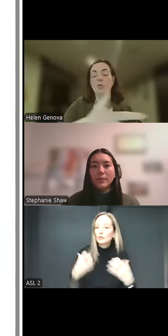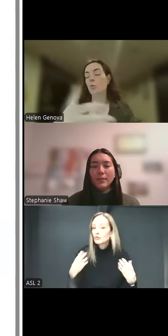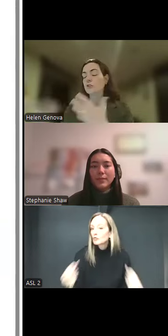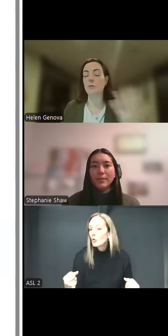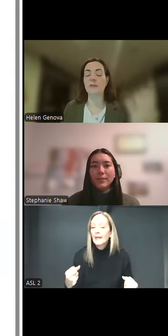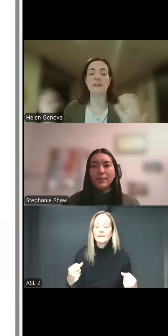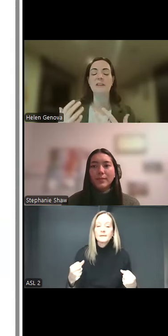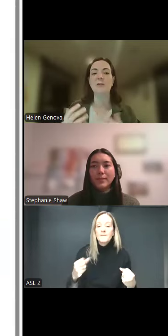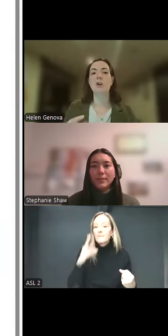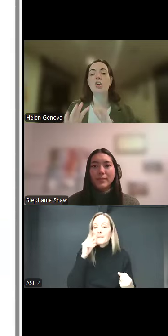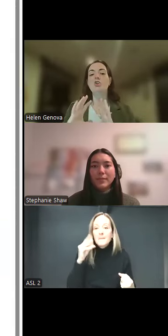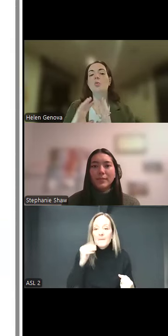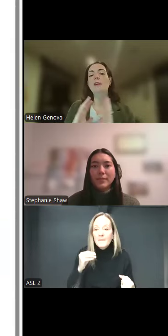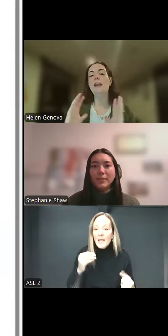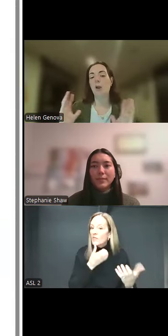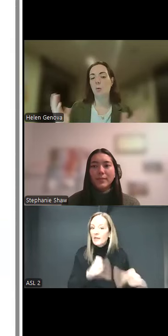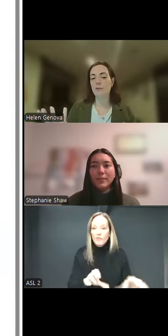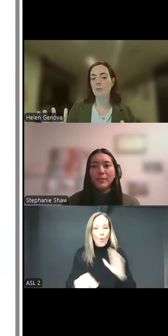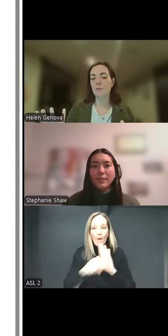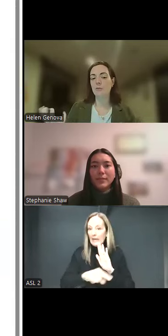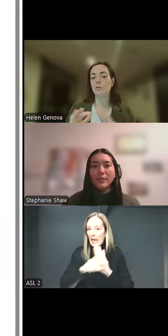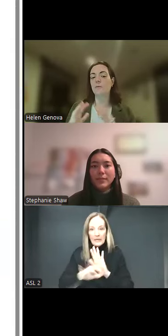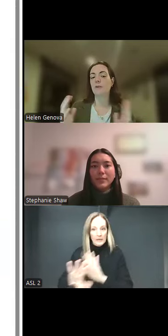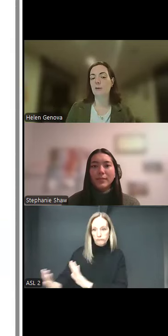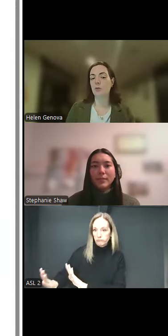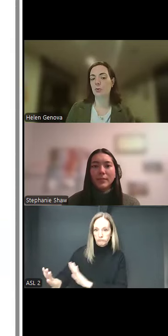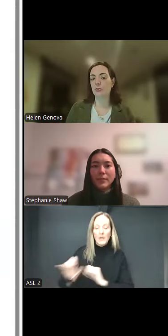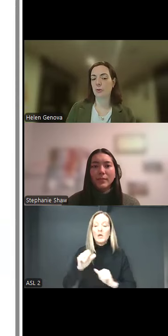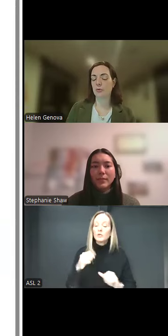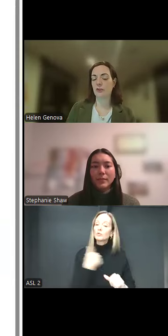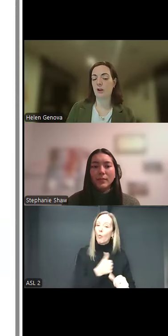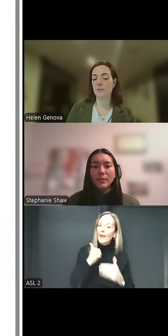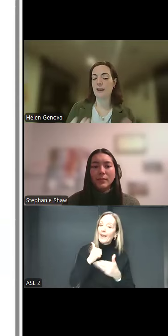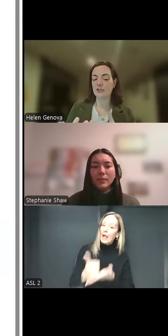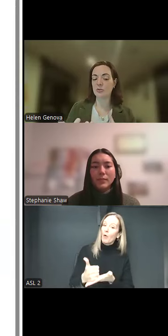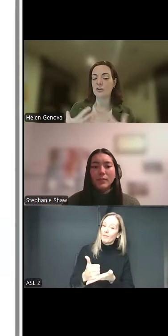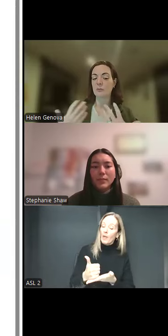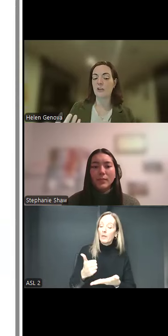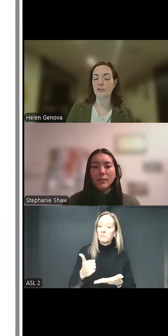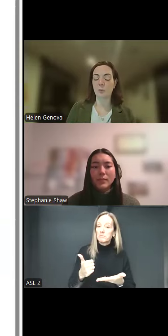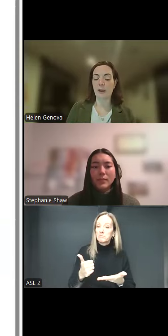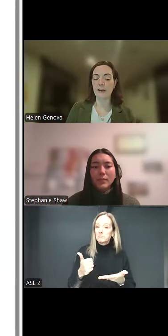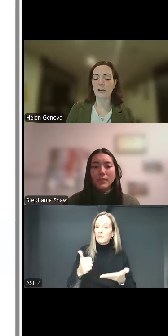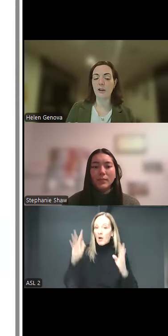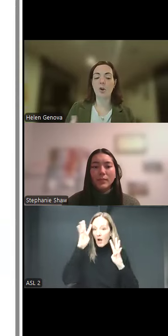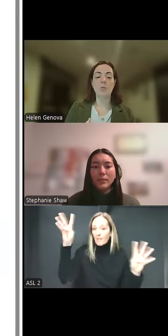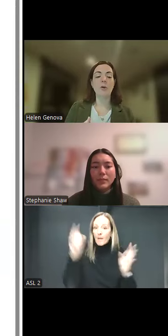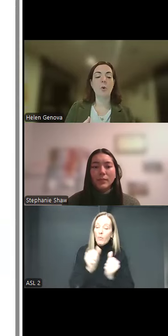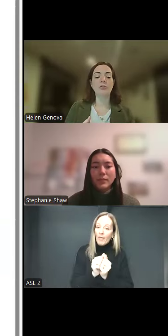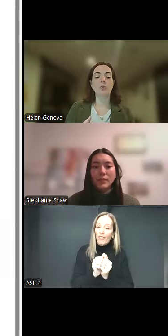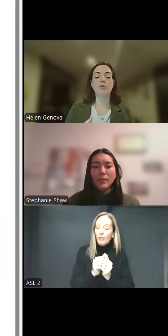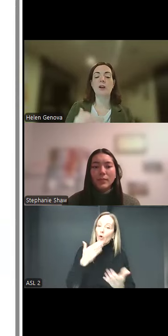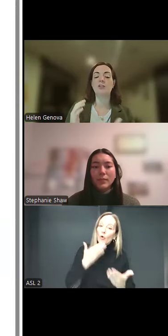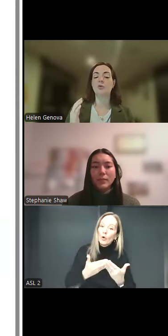way that you worked within a team. So we help them sort of frame those answers in a positive way.